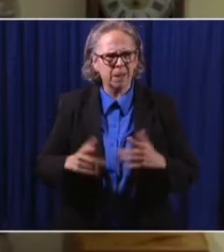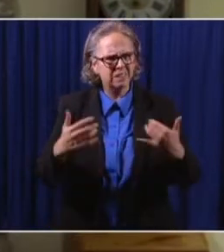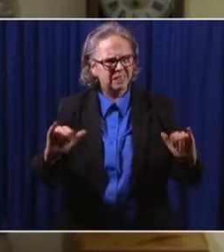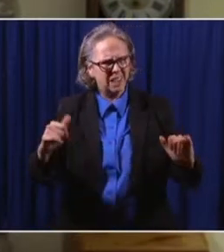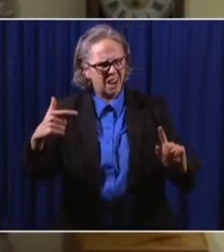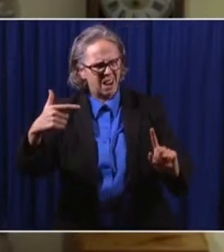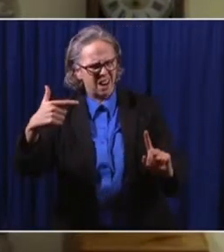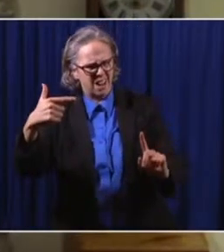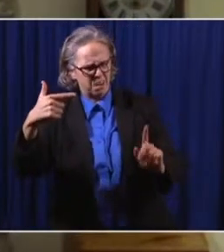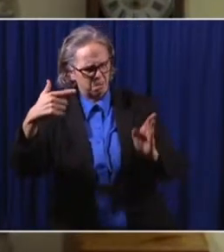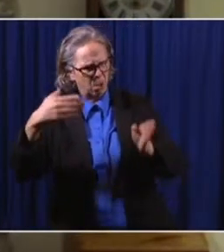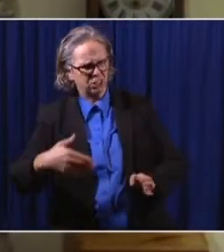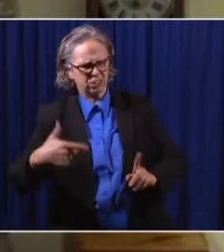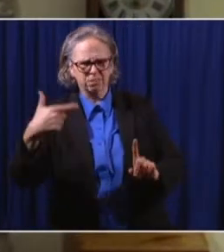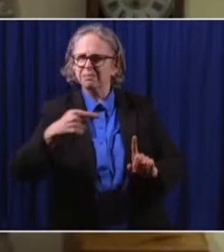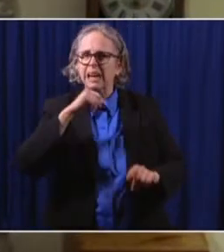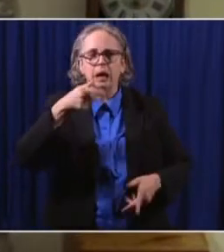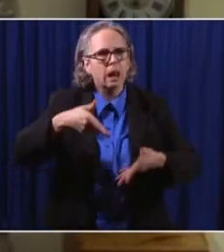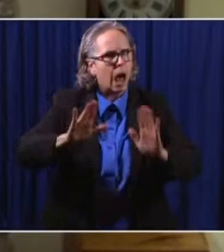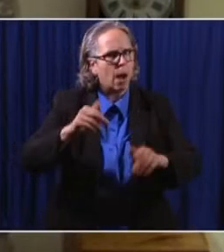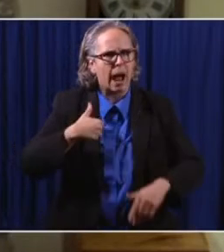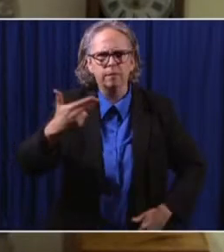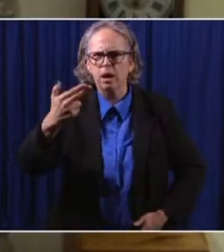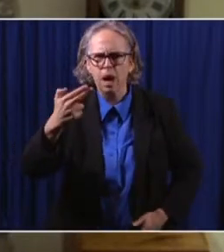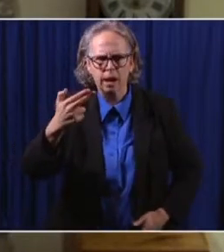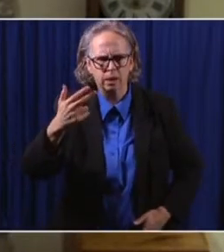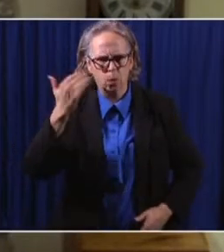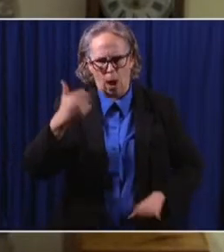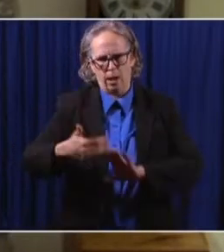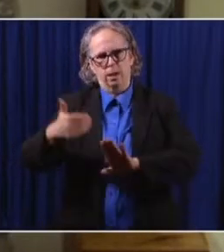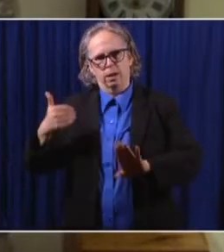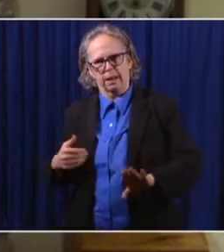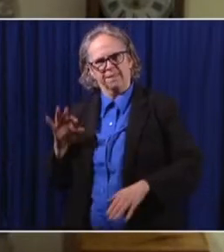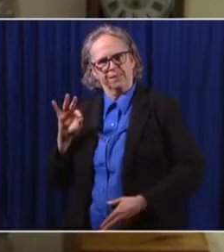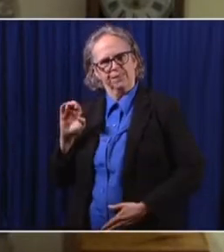gun due to previous felony convictions.